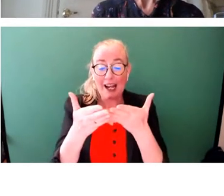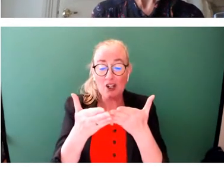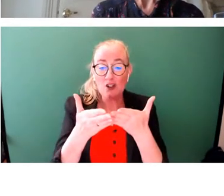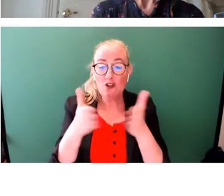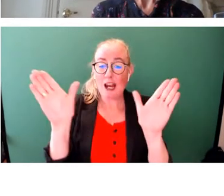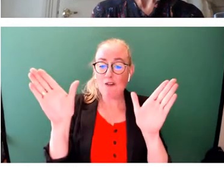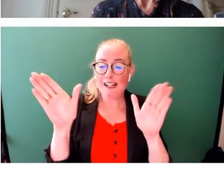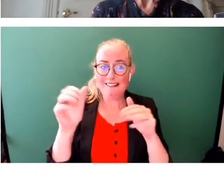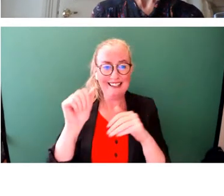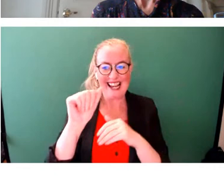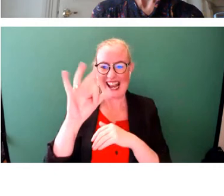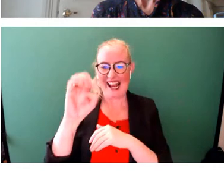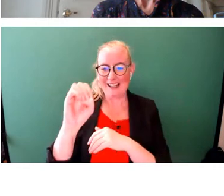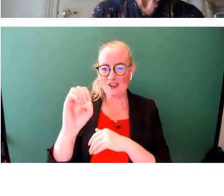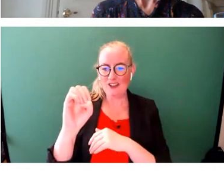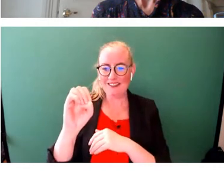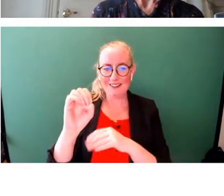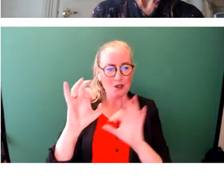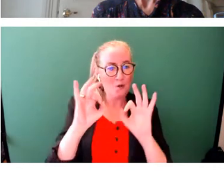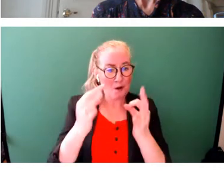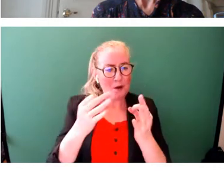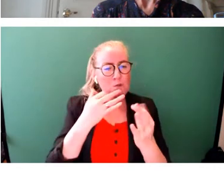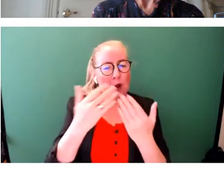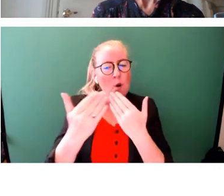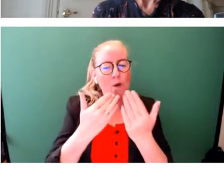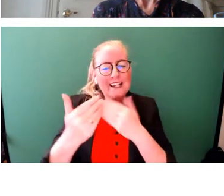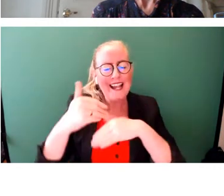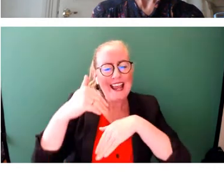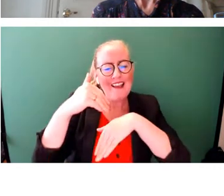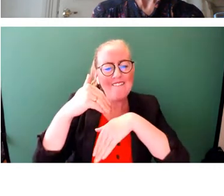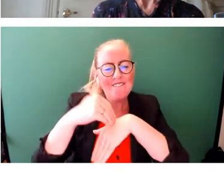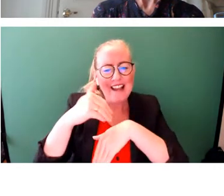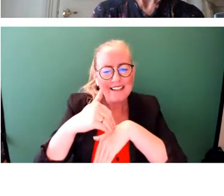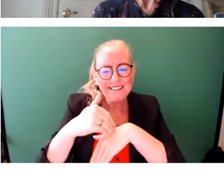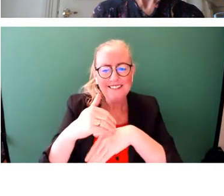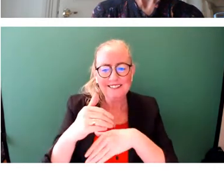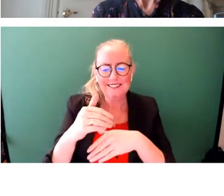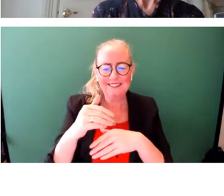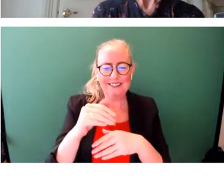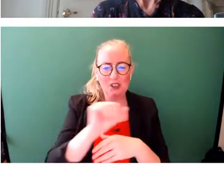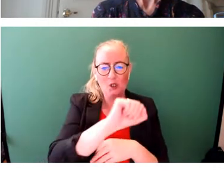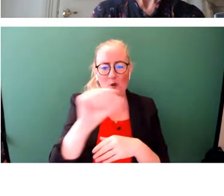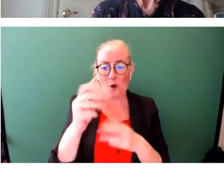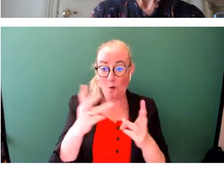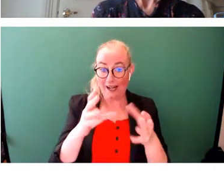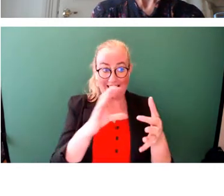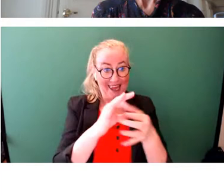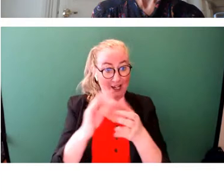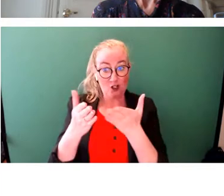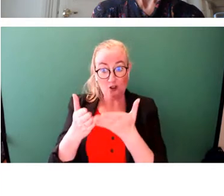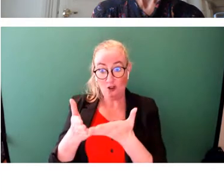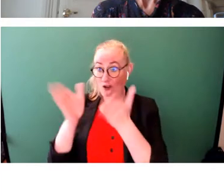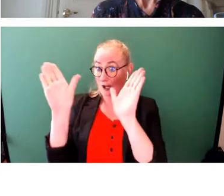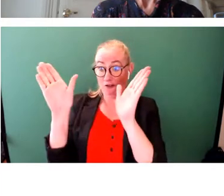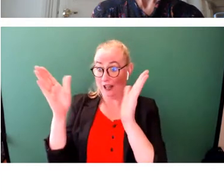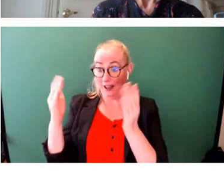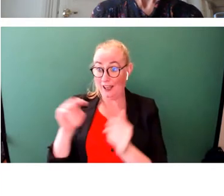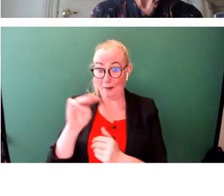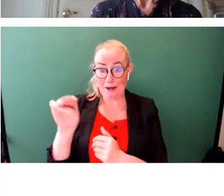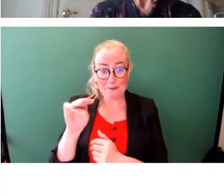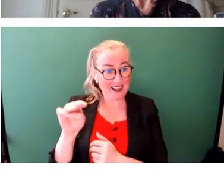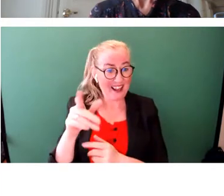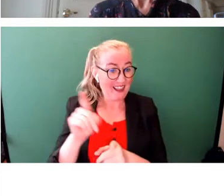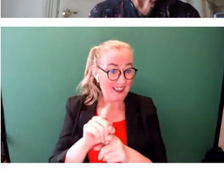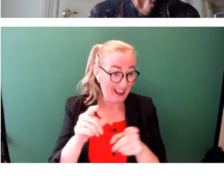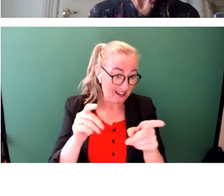population. You know, what are the implications for the kind of work that you've been doing for the general population? Say Arlene